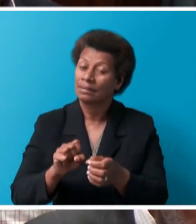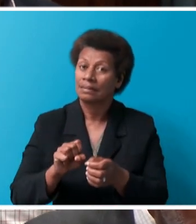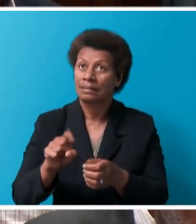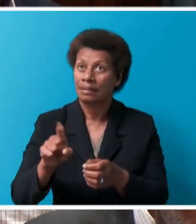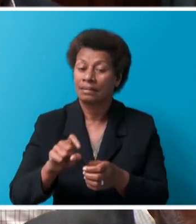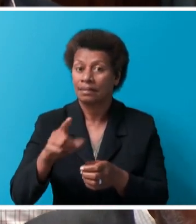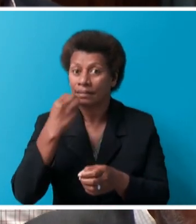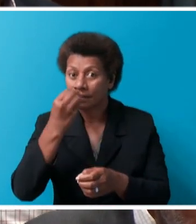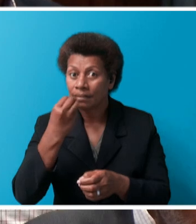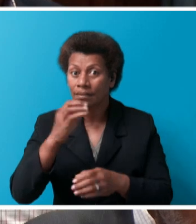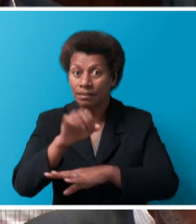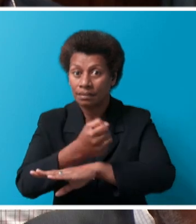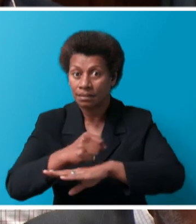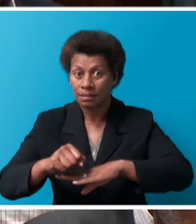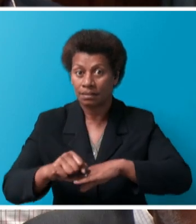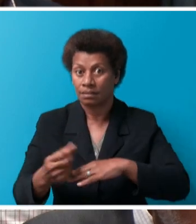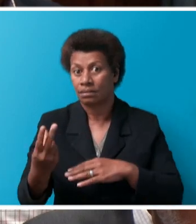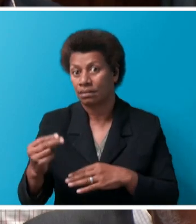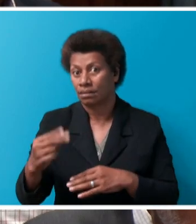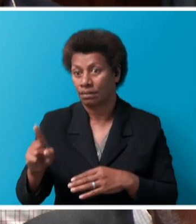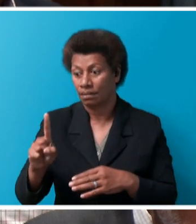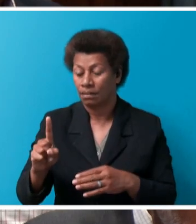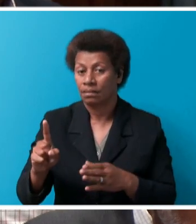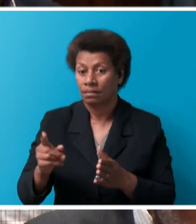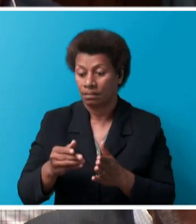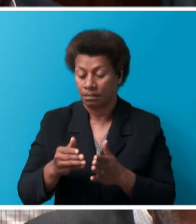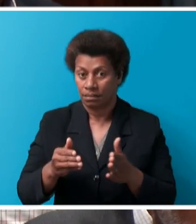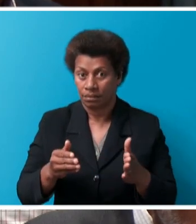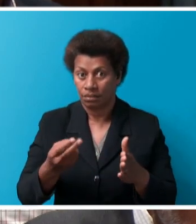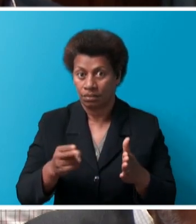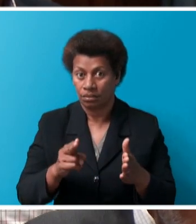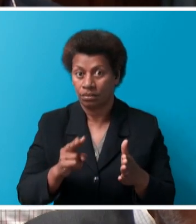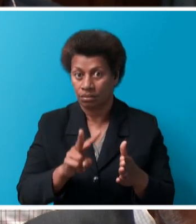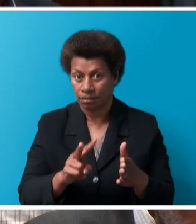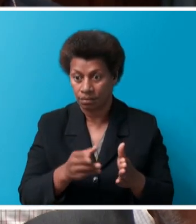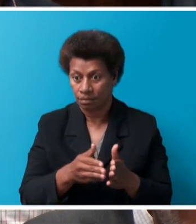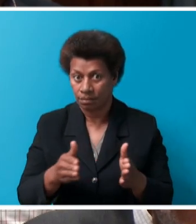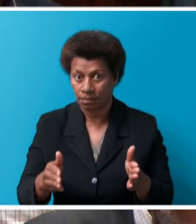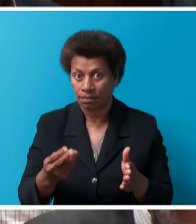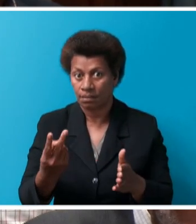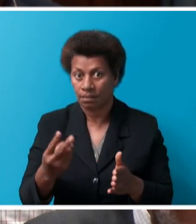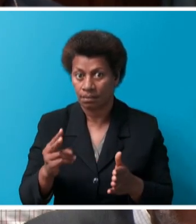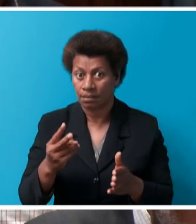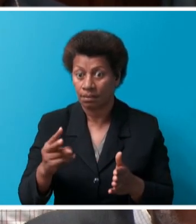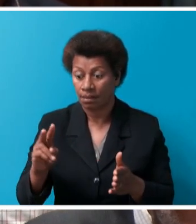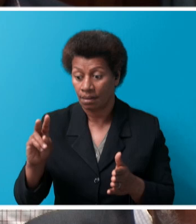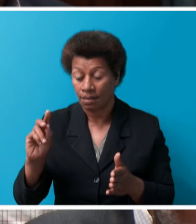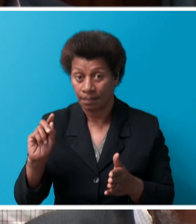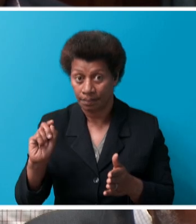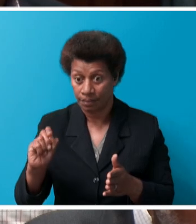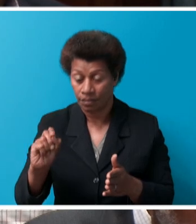15.8% growth in 2021-2022 to 20.1% in 2023-2024.